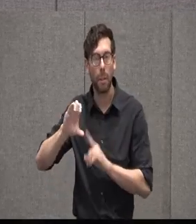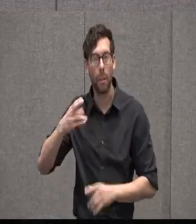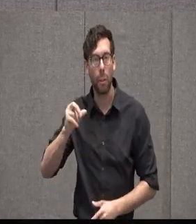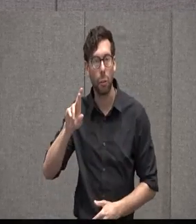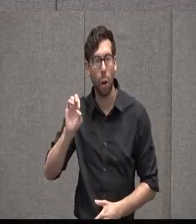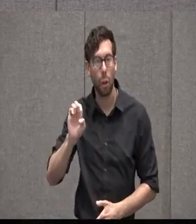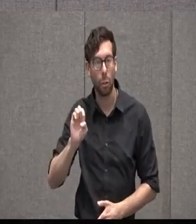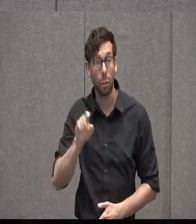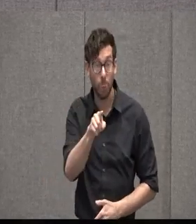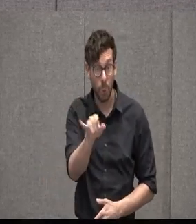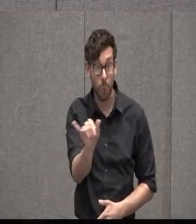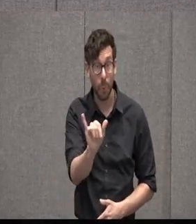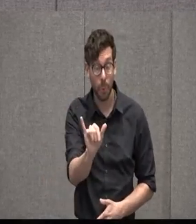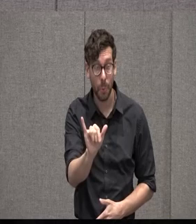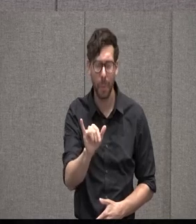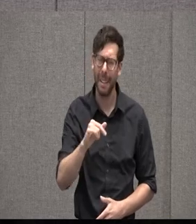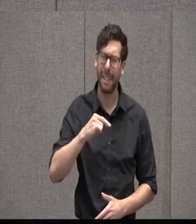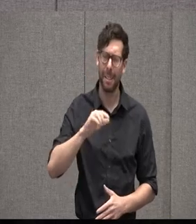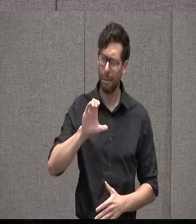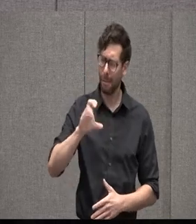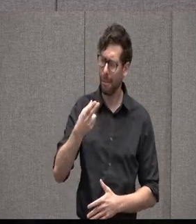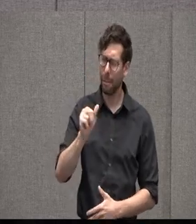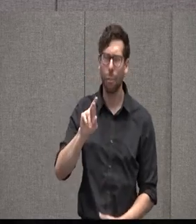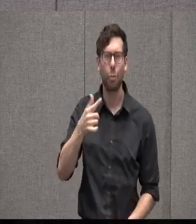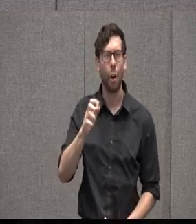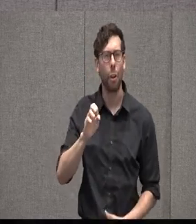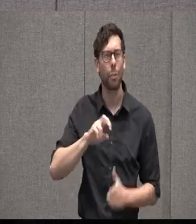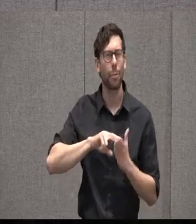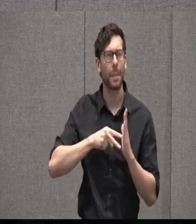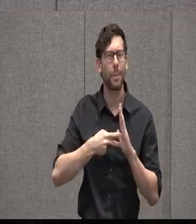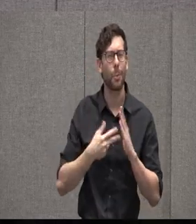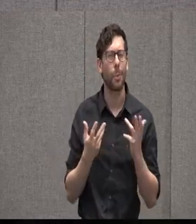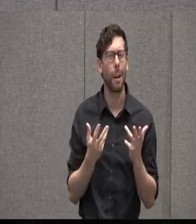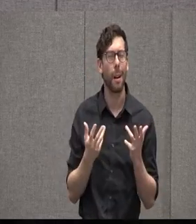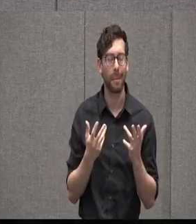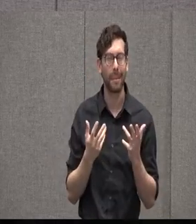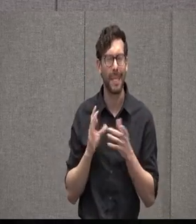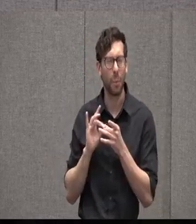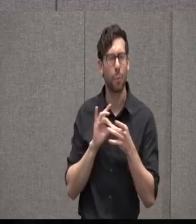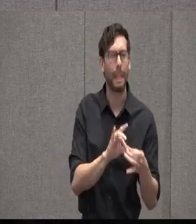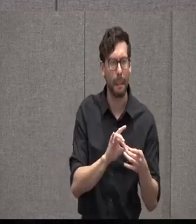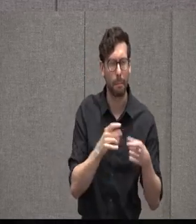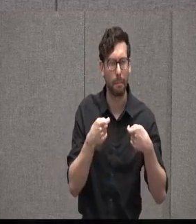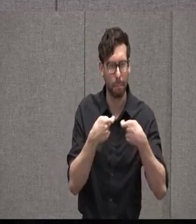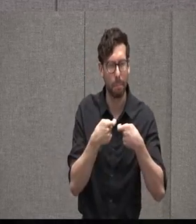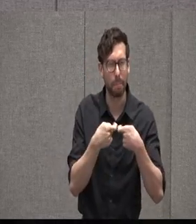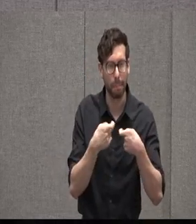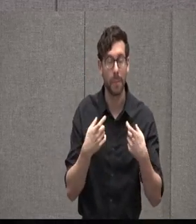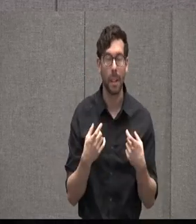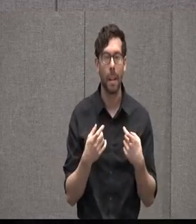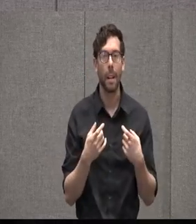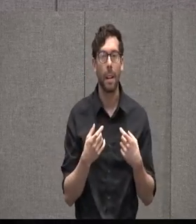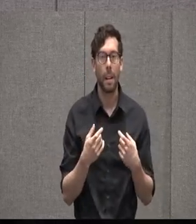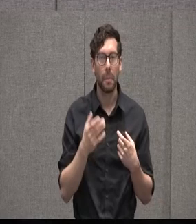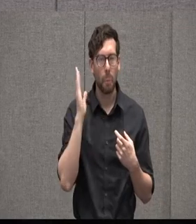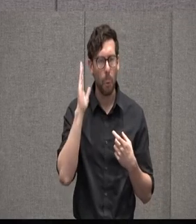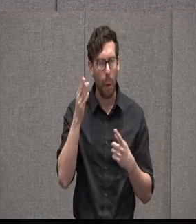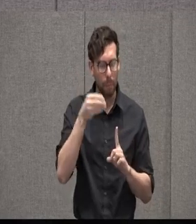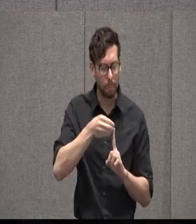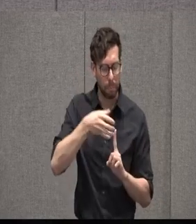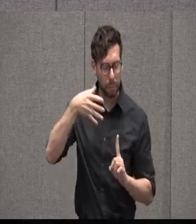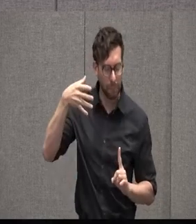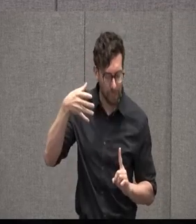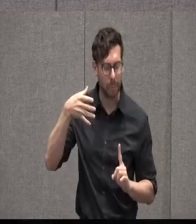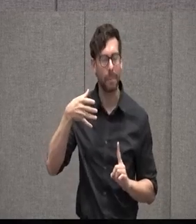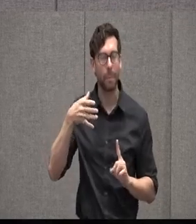Well, electricity has something to do with them. So let's start to explore what I mean by that. So I'm